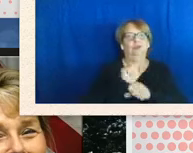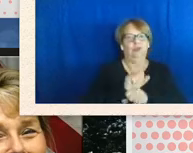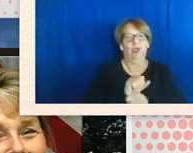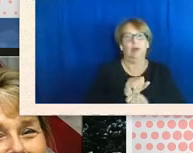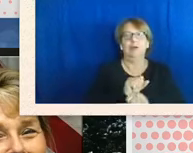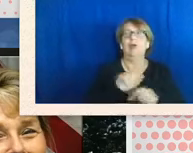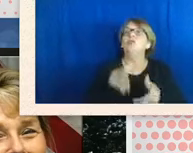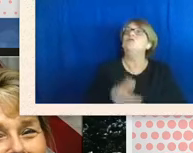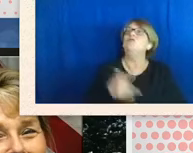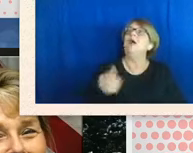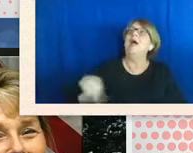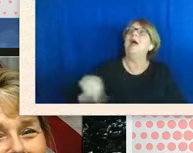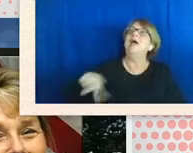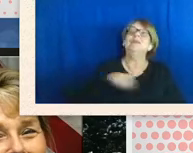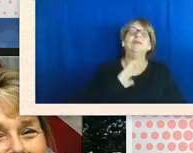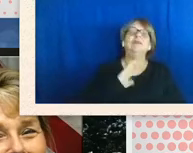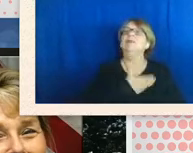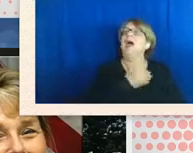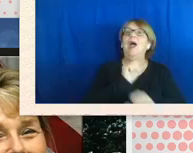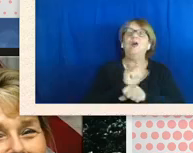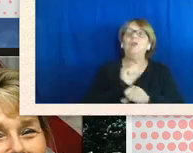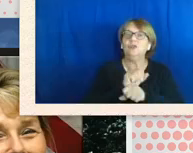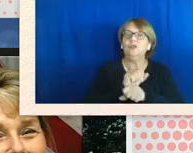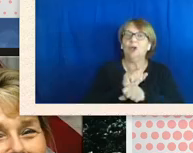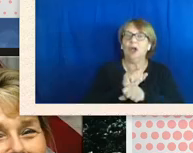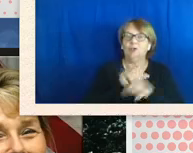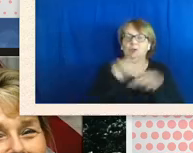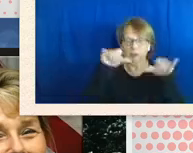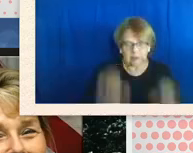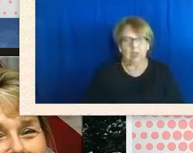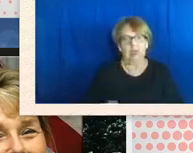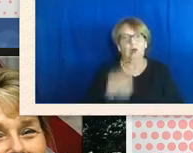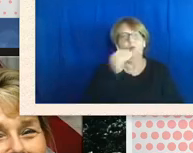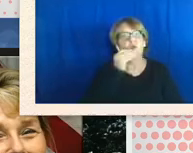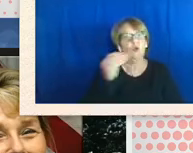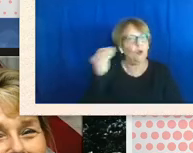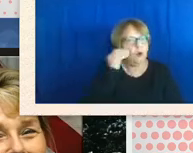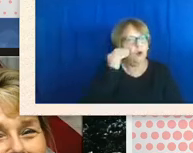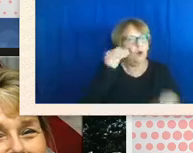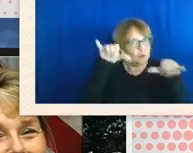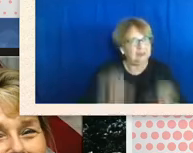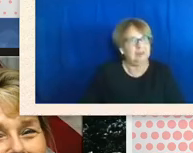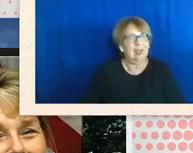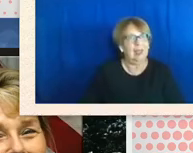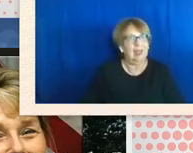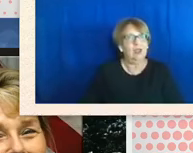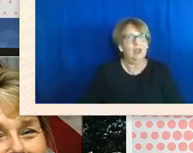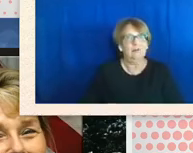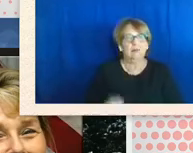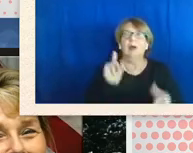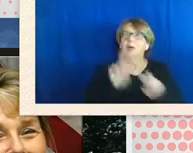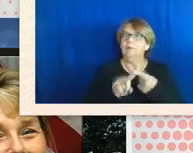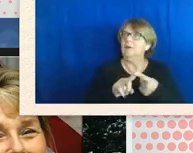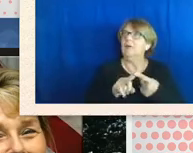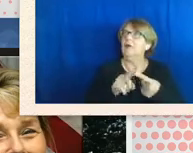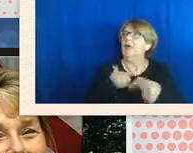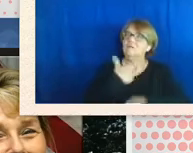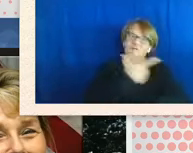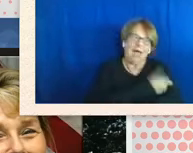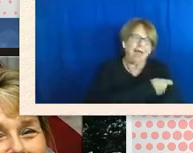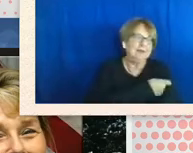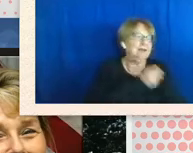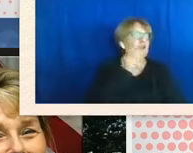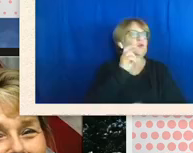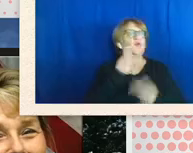job is to stay home, stay in until we have a vaccine or until we have something that can protect